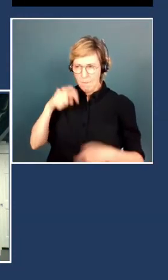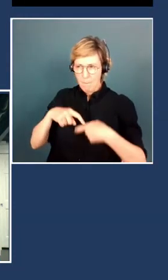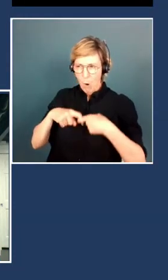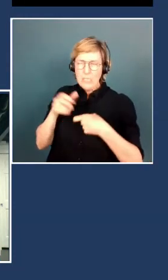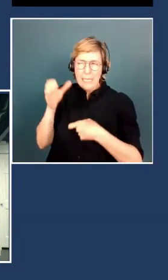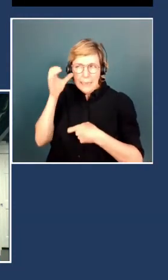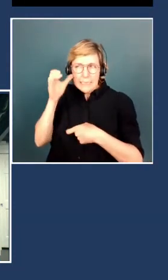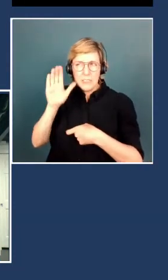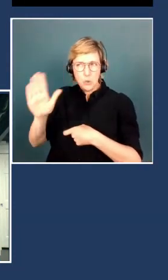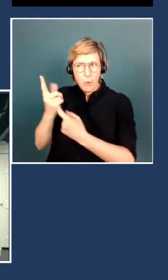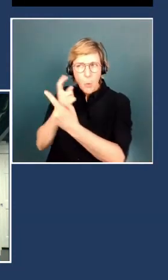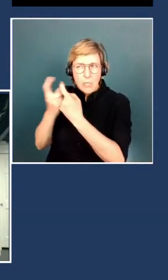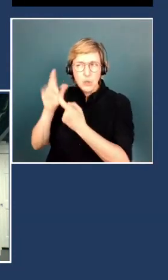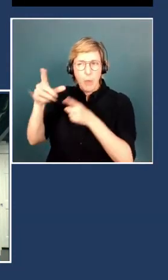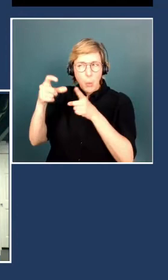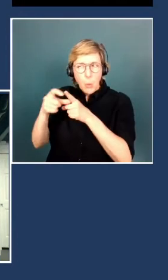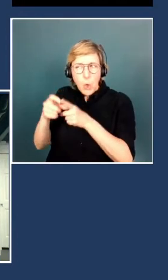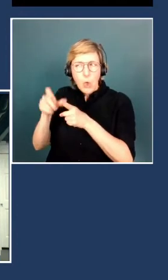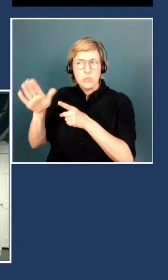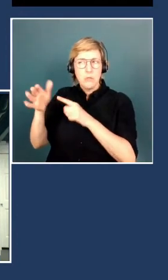and listening to those hints.